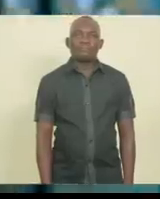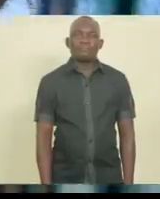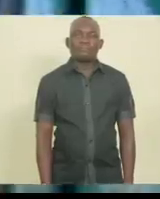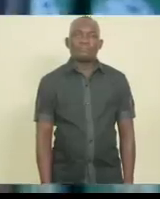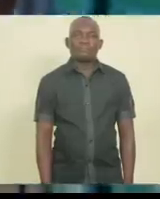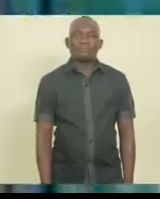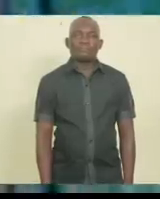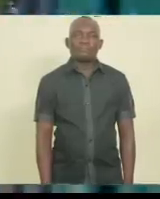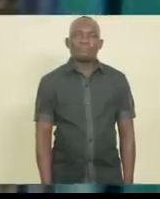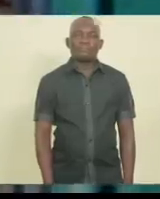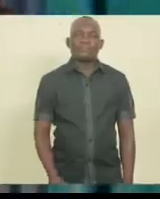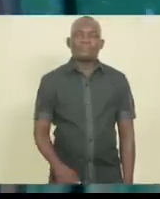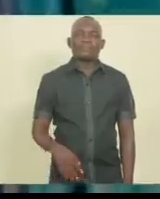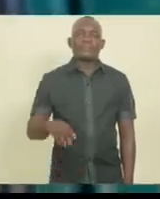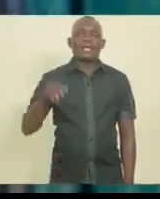Coco.